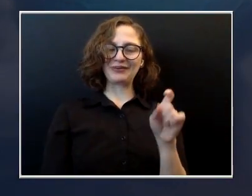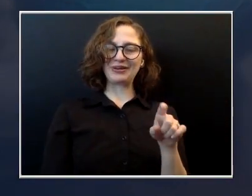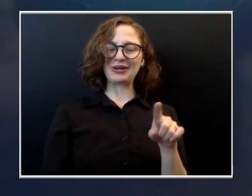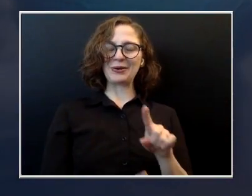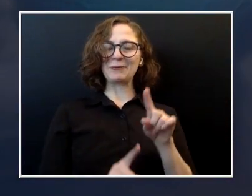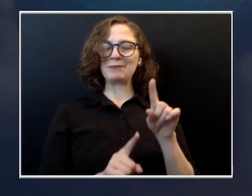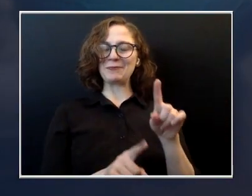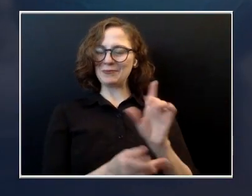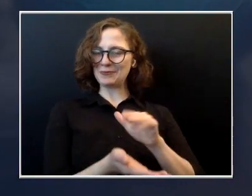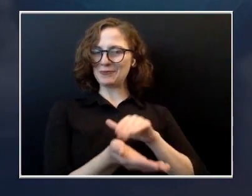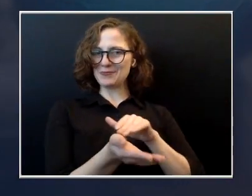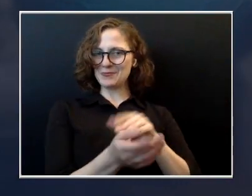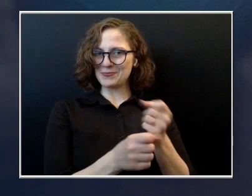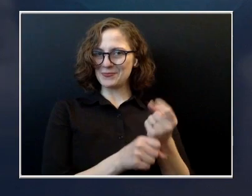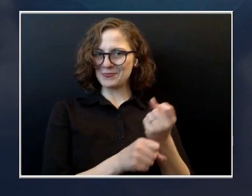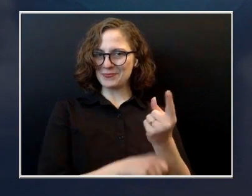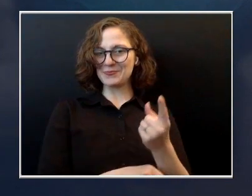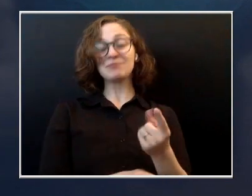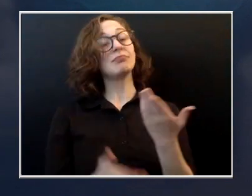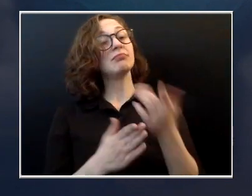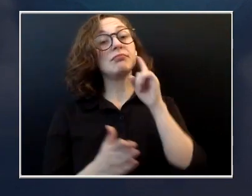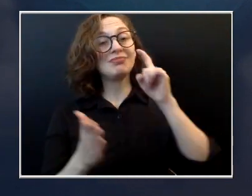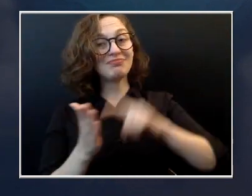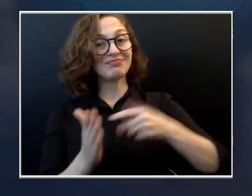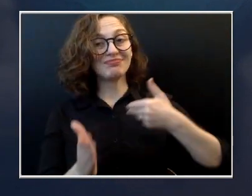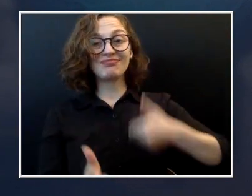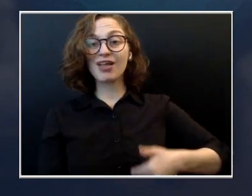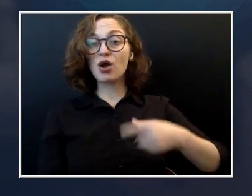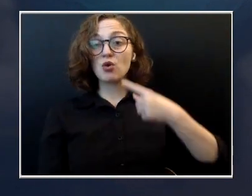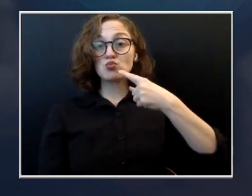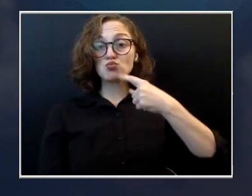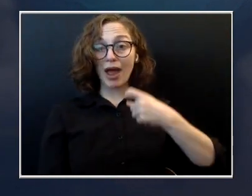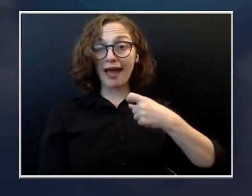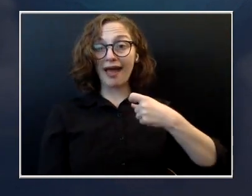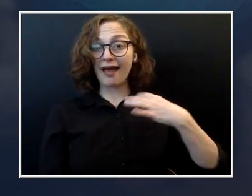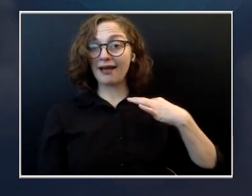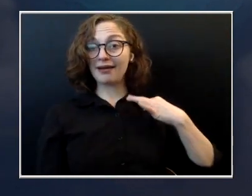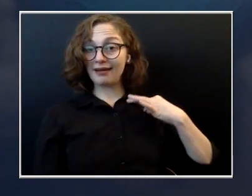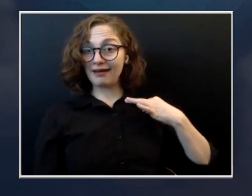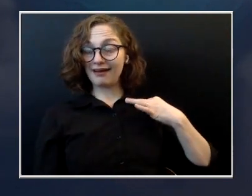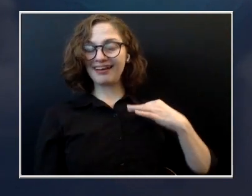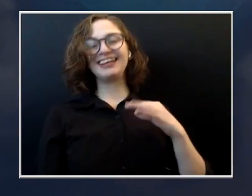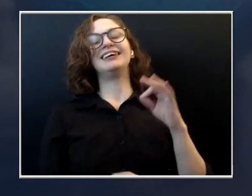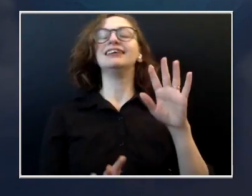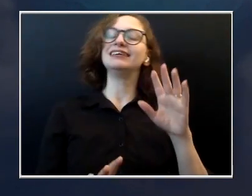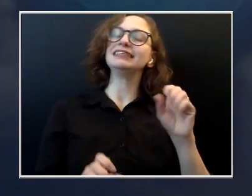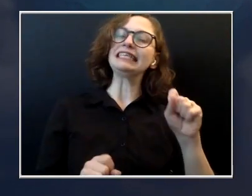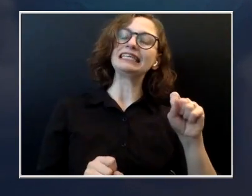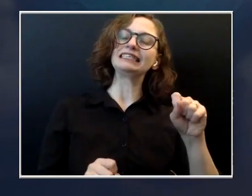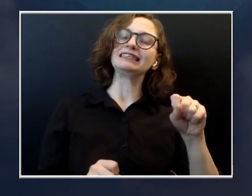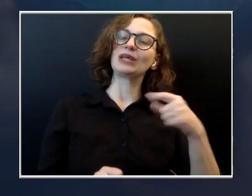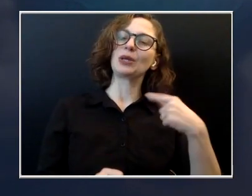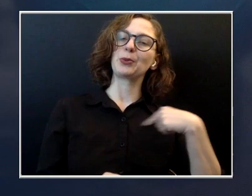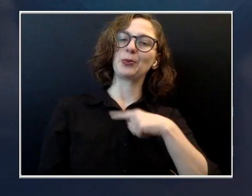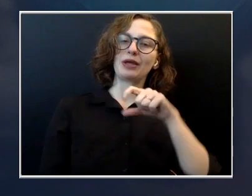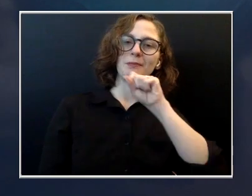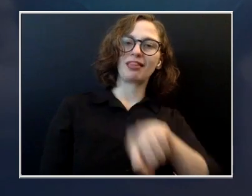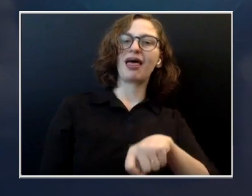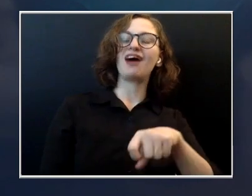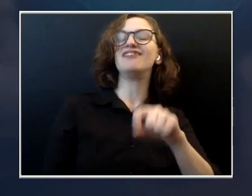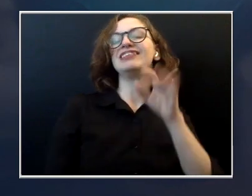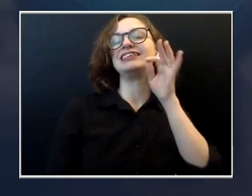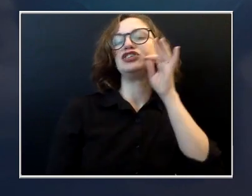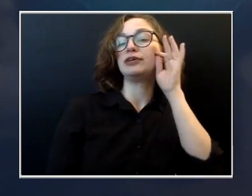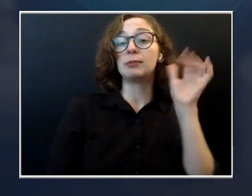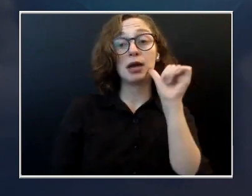might notice that I'm wearing red because I'm getting a jump start. Yes, we love the Chiefs, but tomorrow is National Wear Red Day.